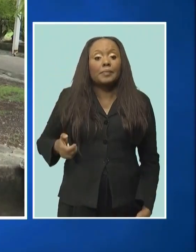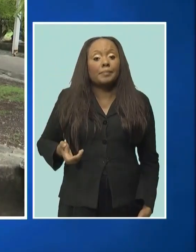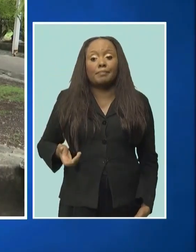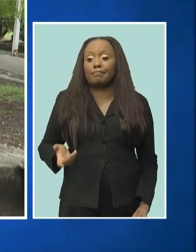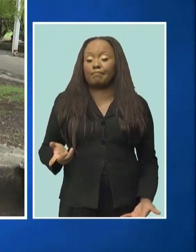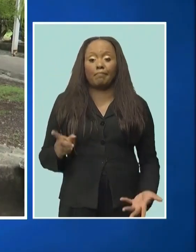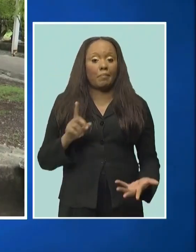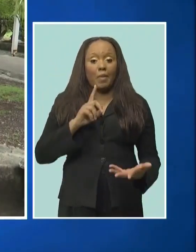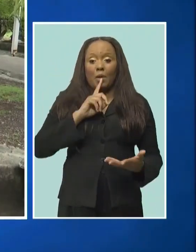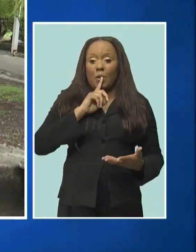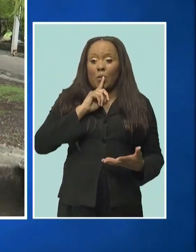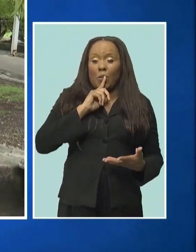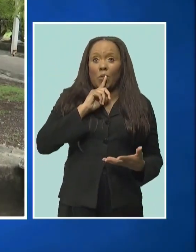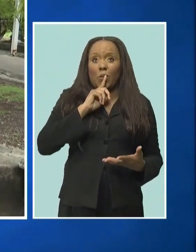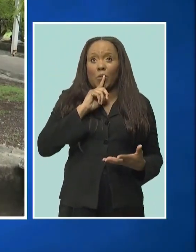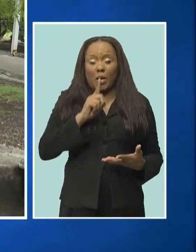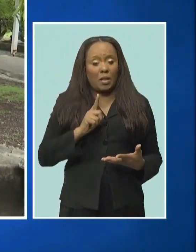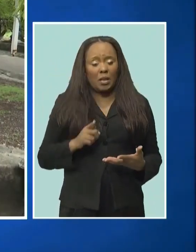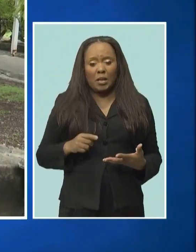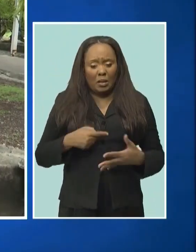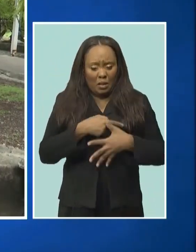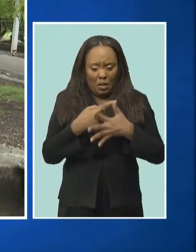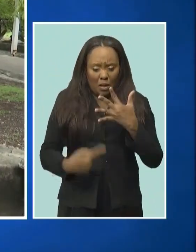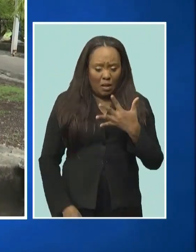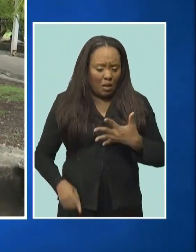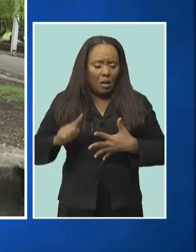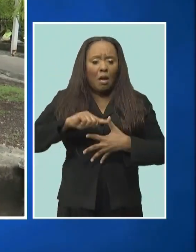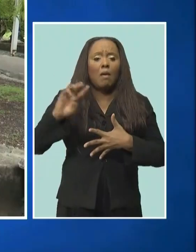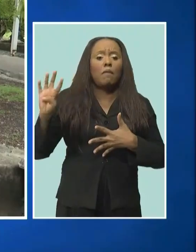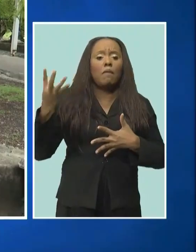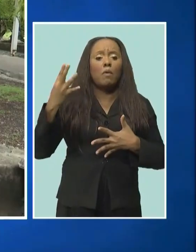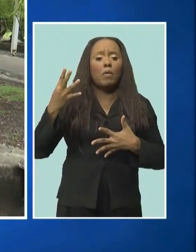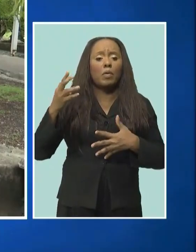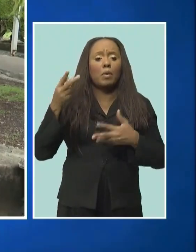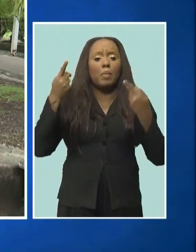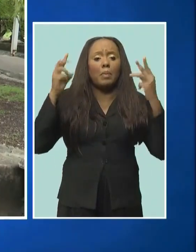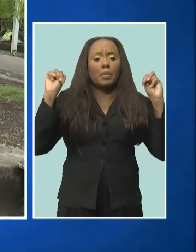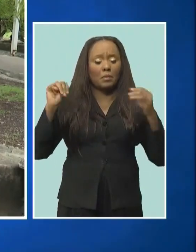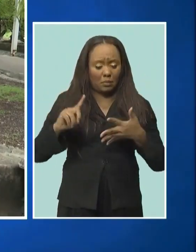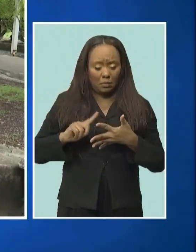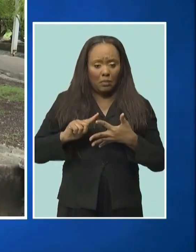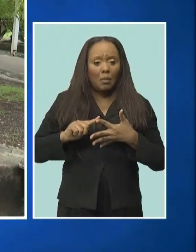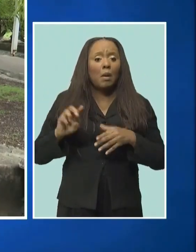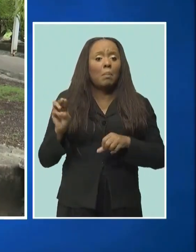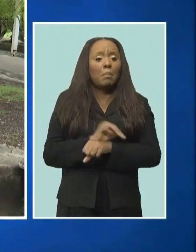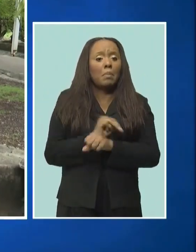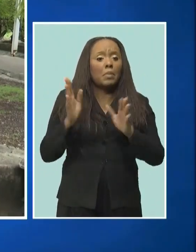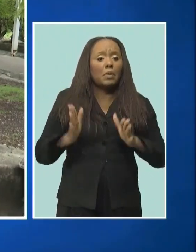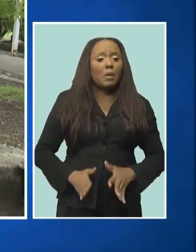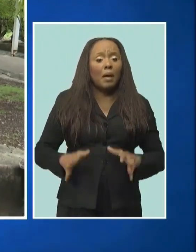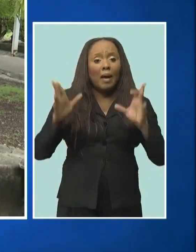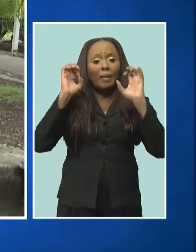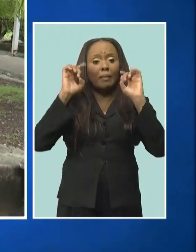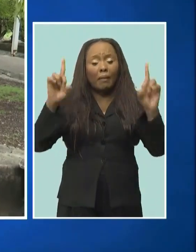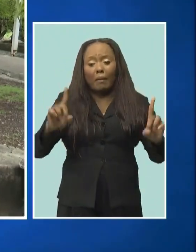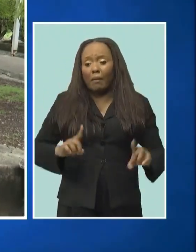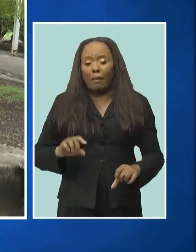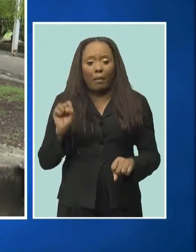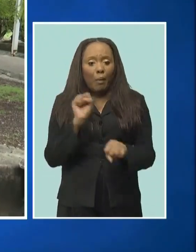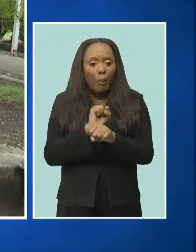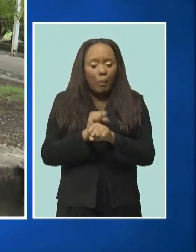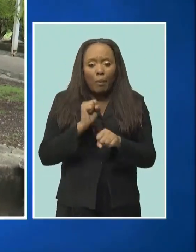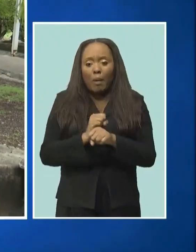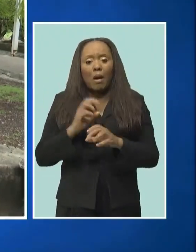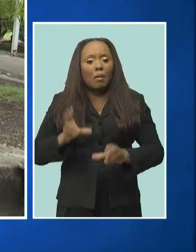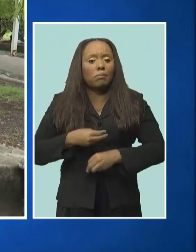country, including our fourth Prime Minister. He was also a former Minister of Education. And in fact, his work and his